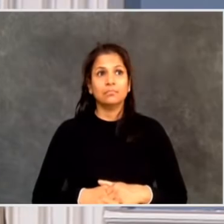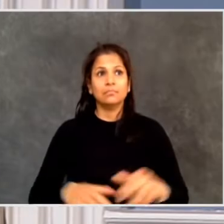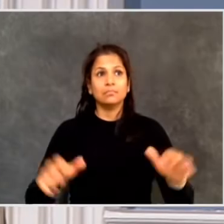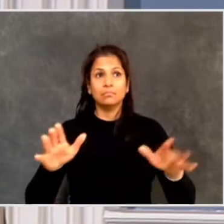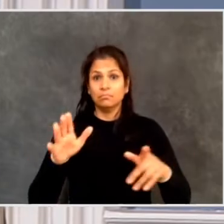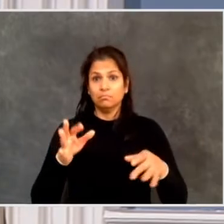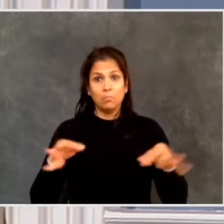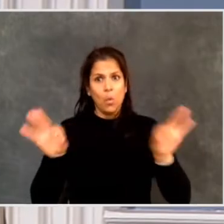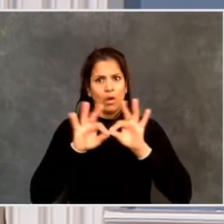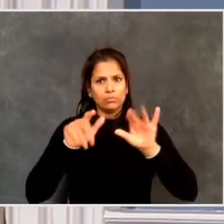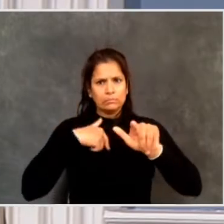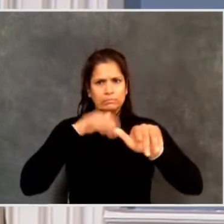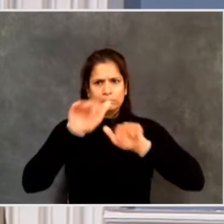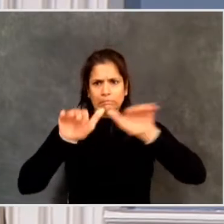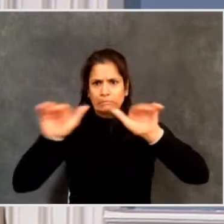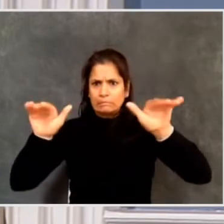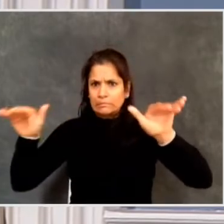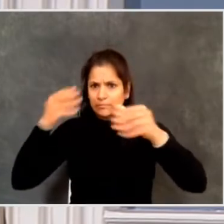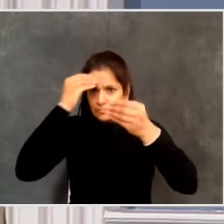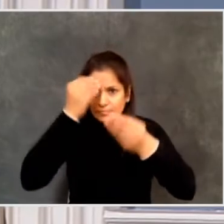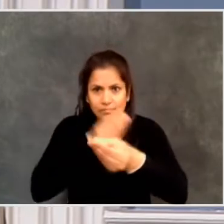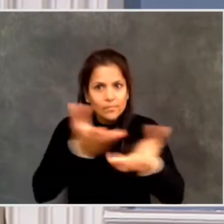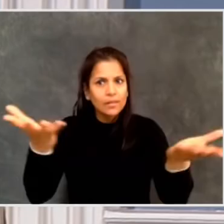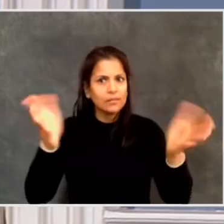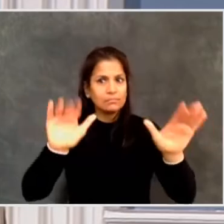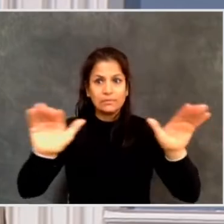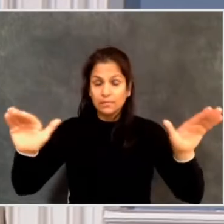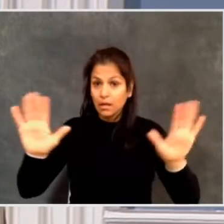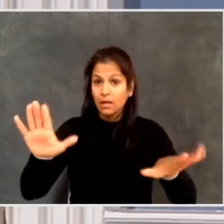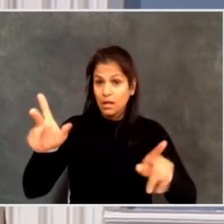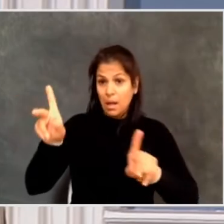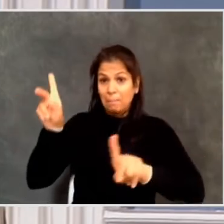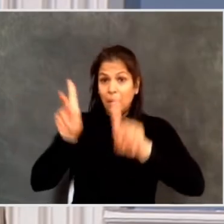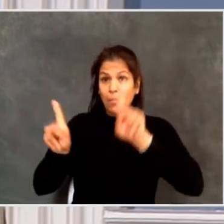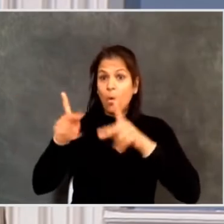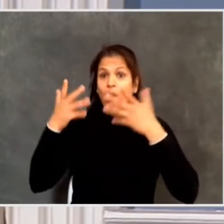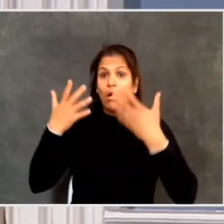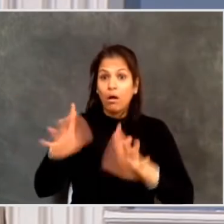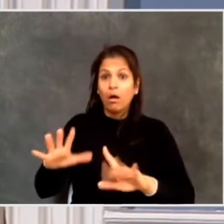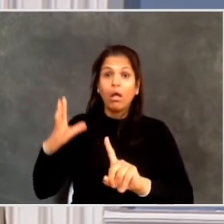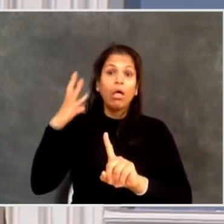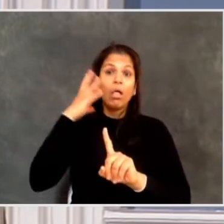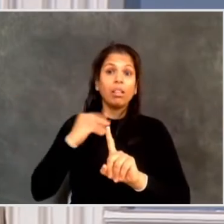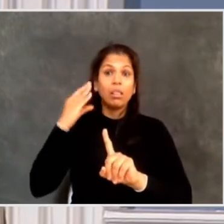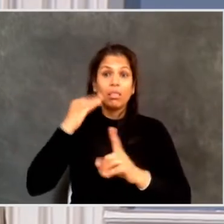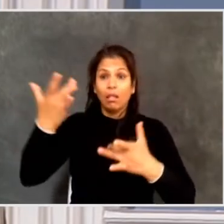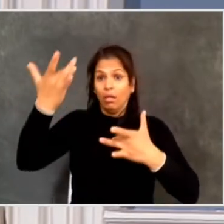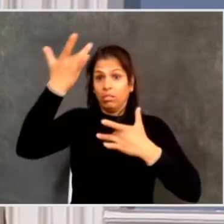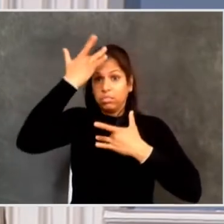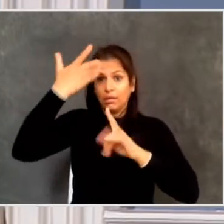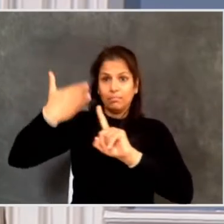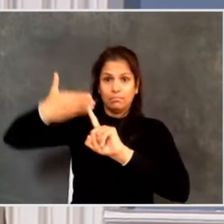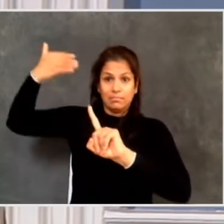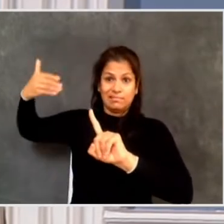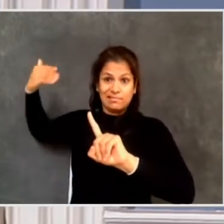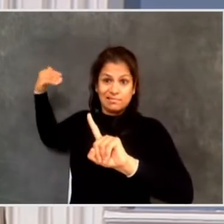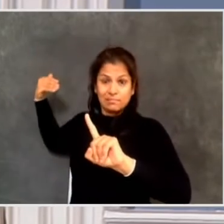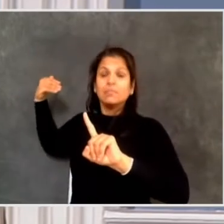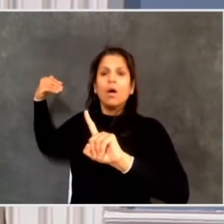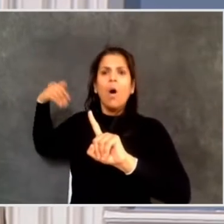mortality from those chronic illnesses, but that in this particular wartime scenario are